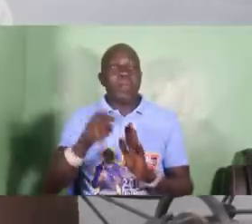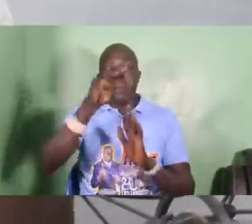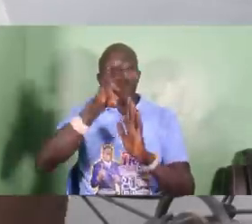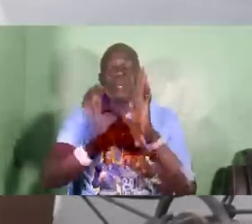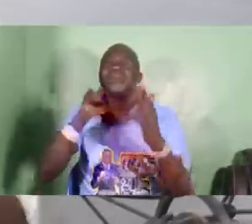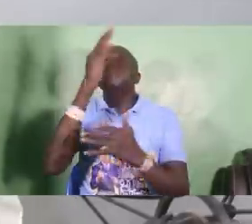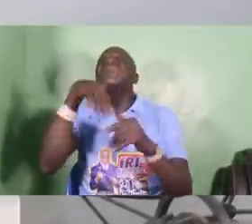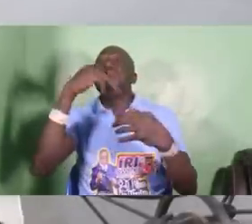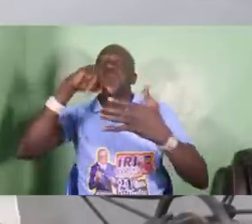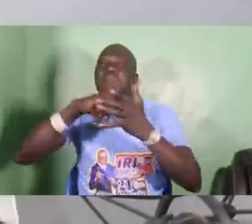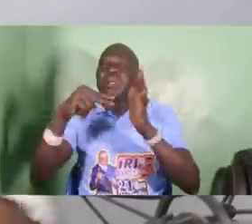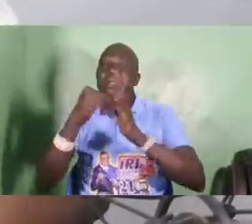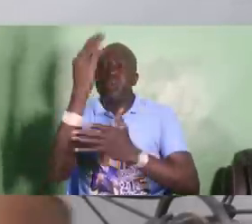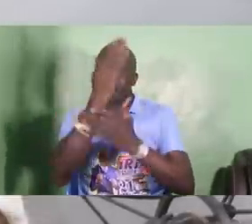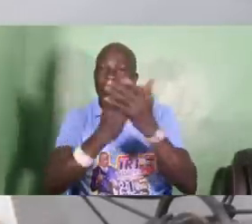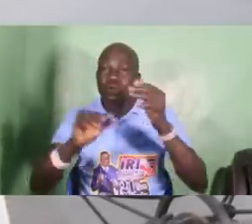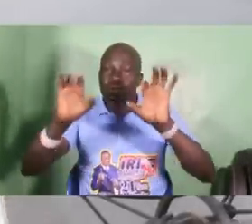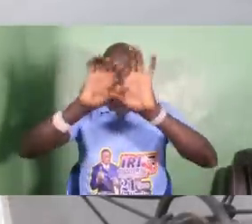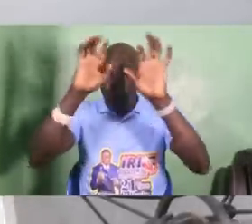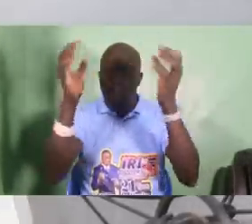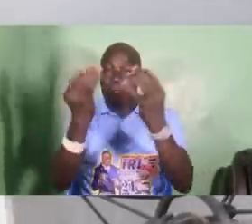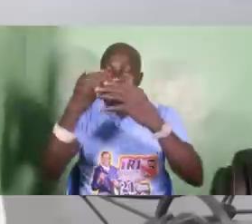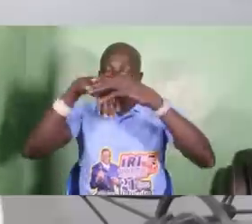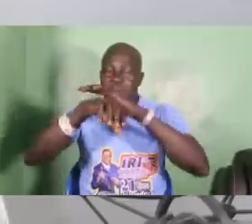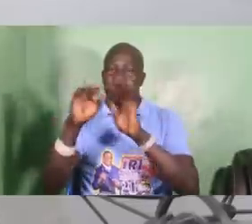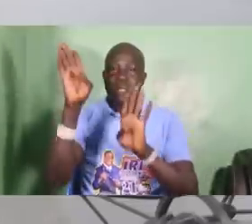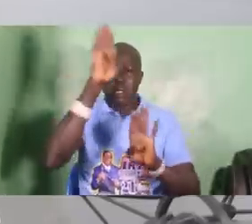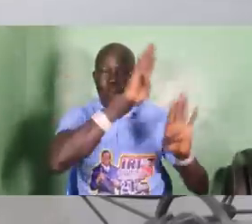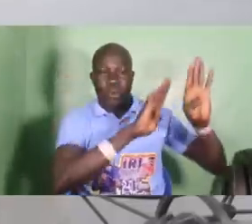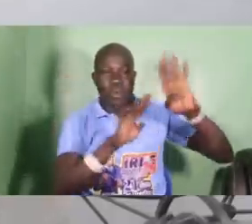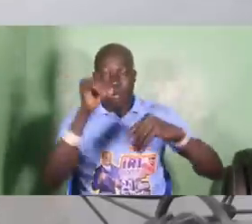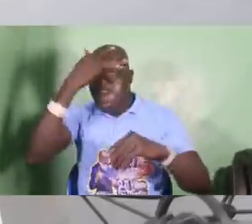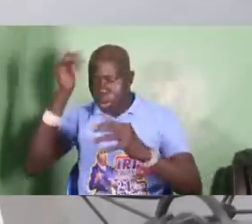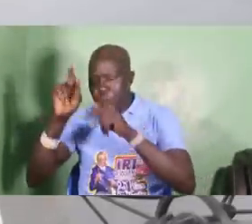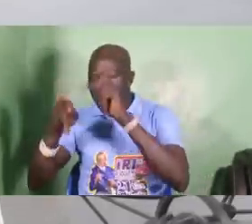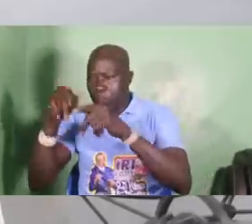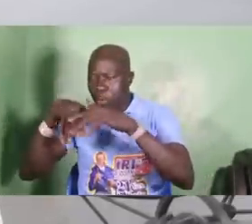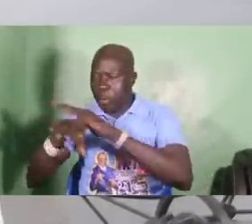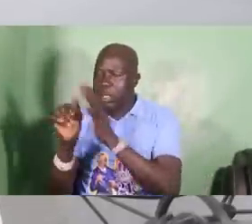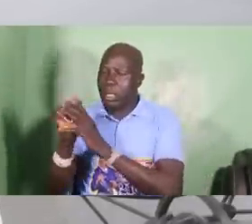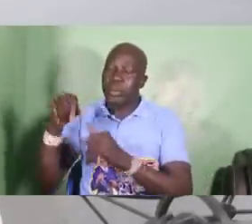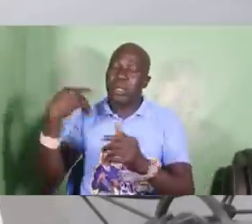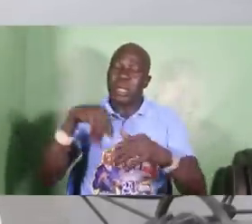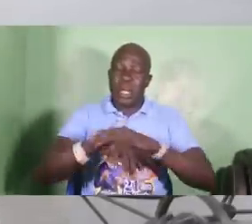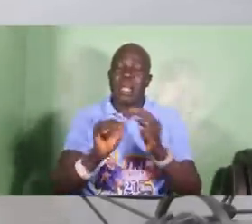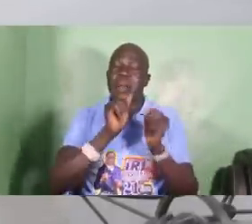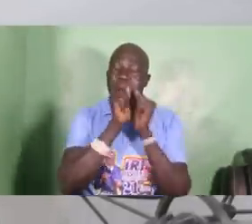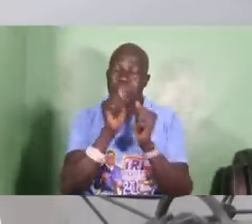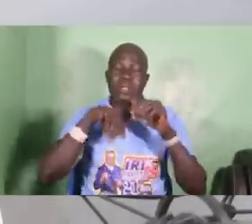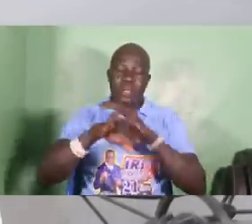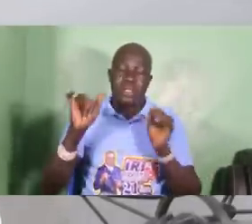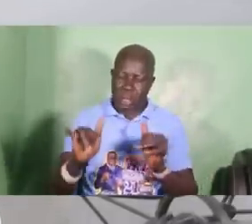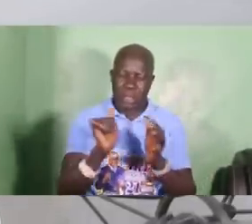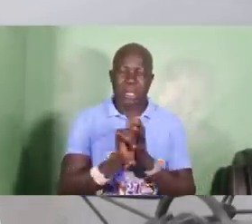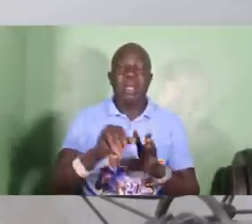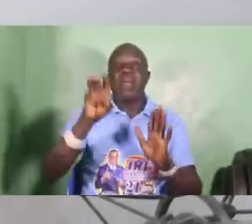Matthew mentioned some cities that they are in tribulation. But those that are there, that are of God, yes, he